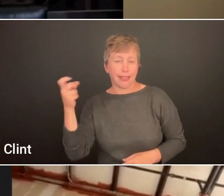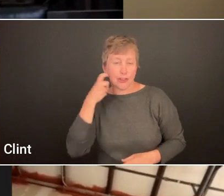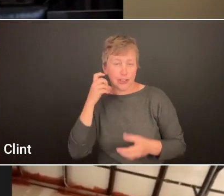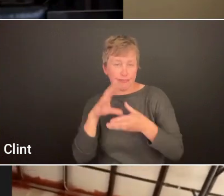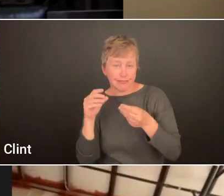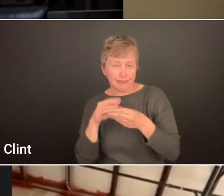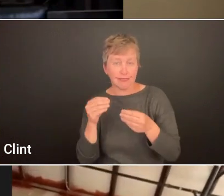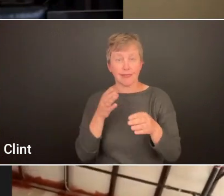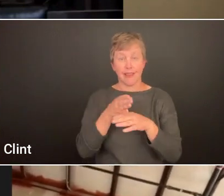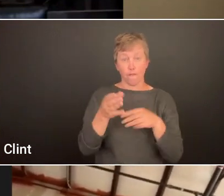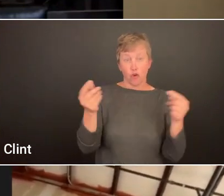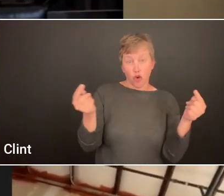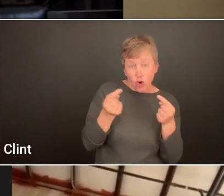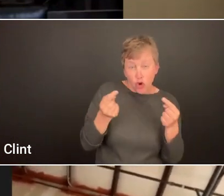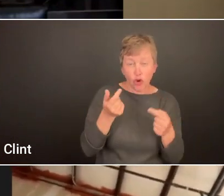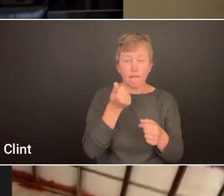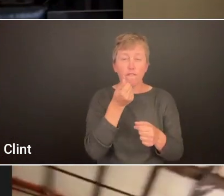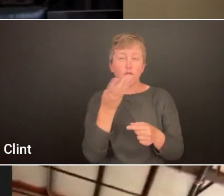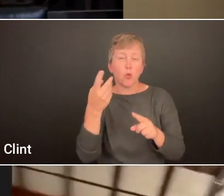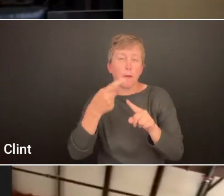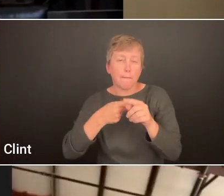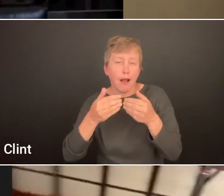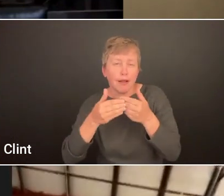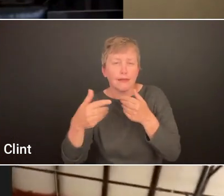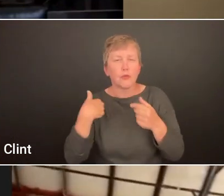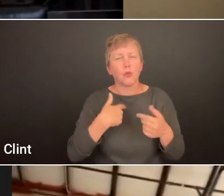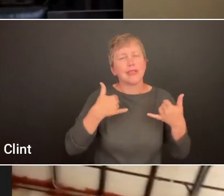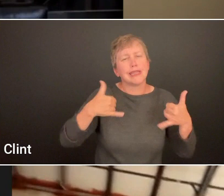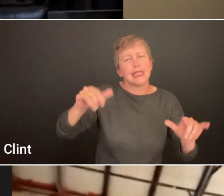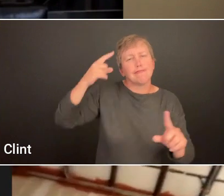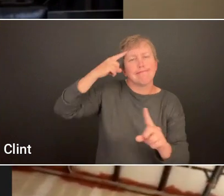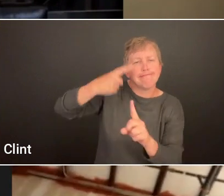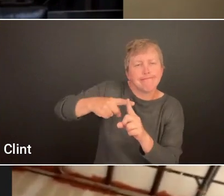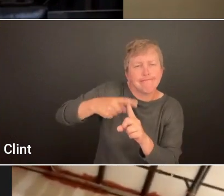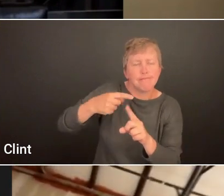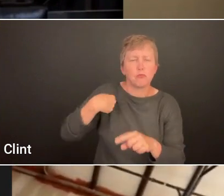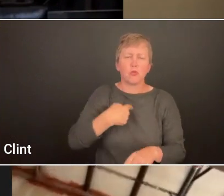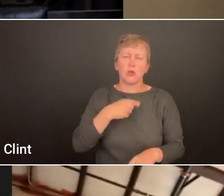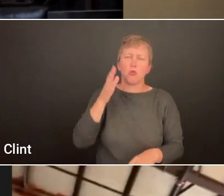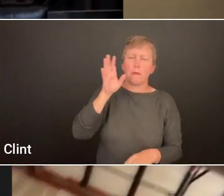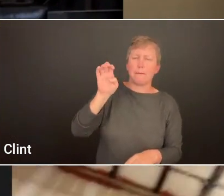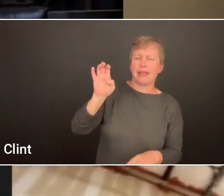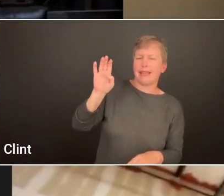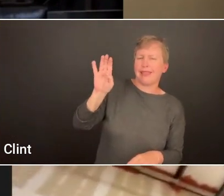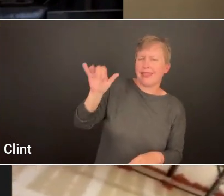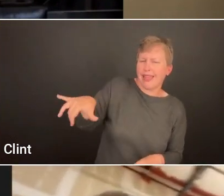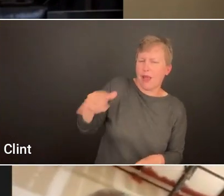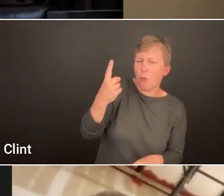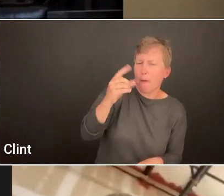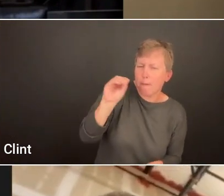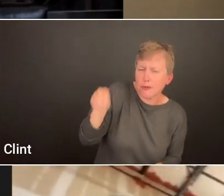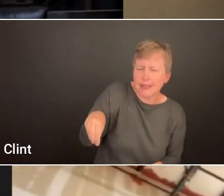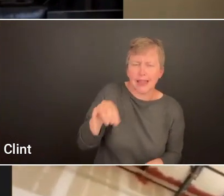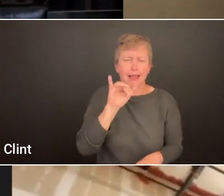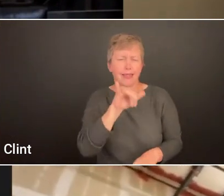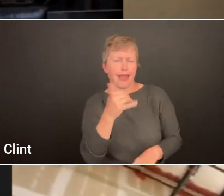walking. And it's like Beth said, we, the first several months of our injury, we're gung